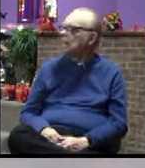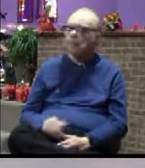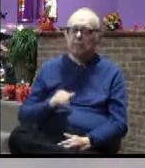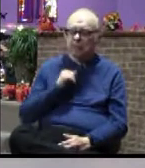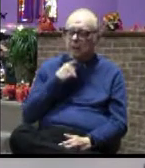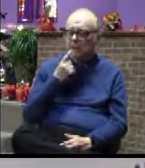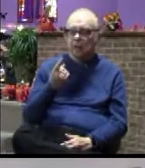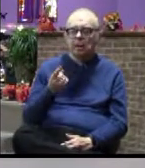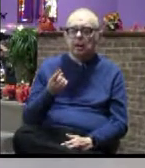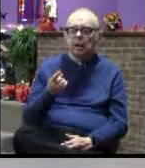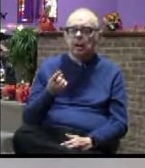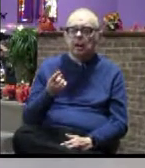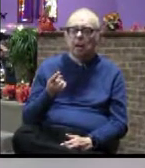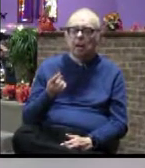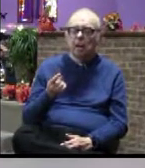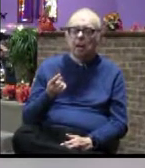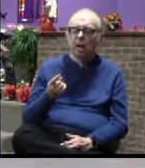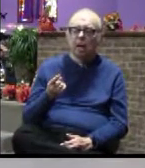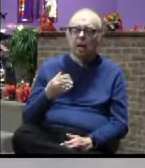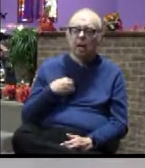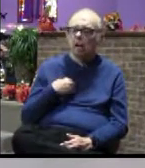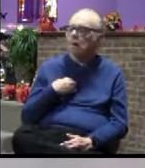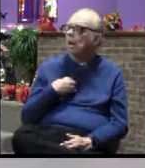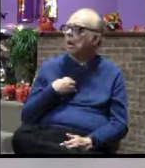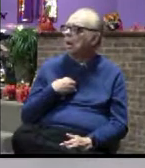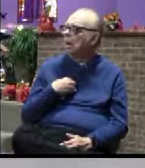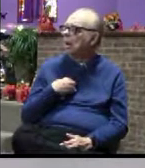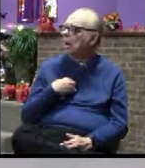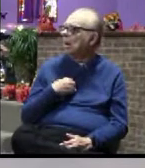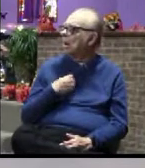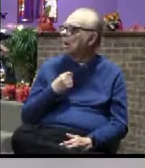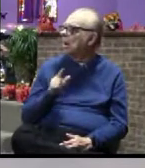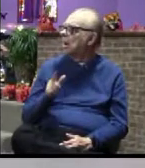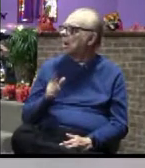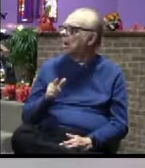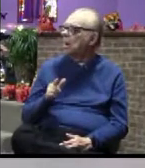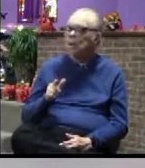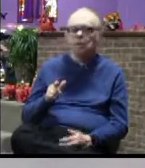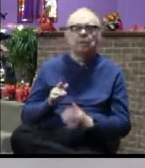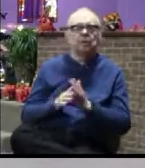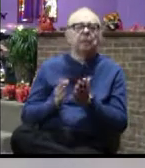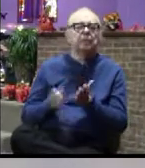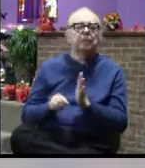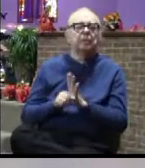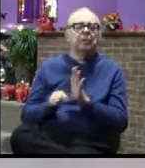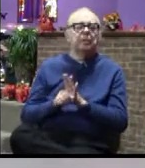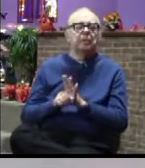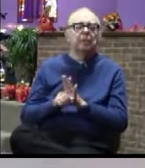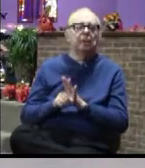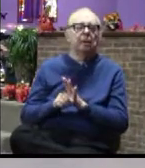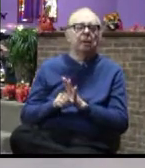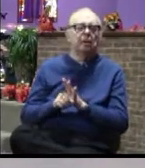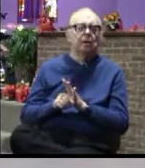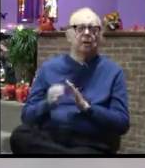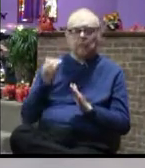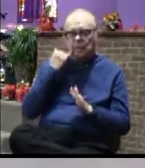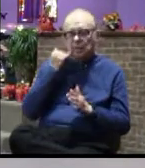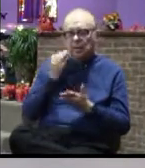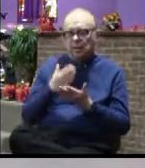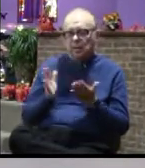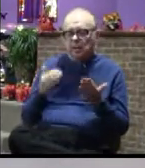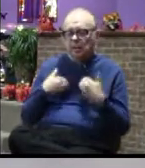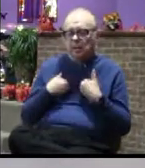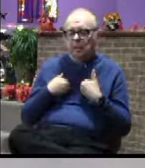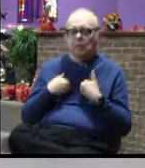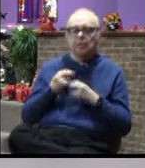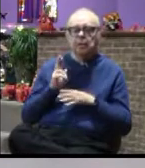it didn't tell all I didn't have all of the Bible verses if you've